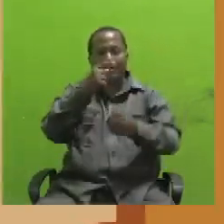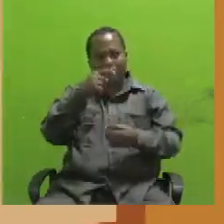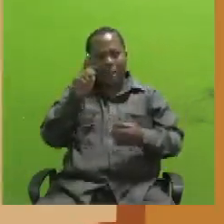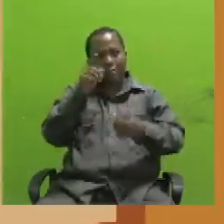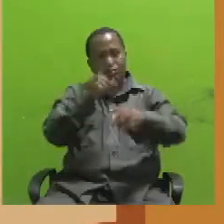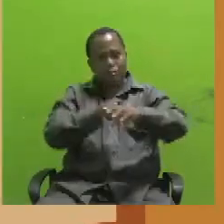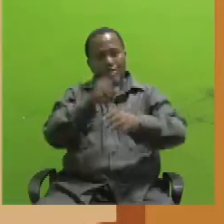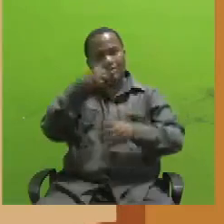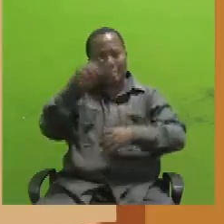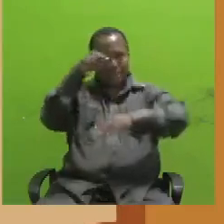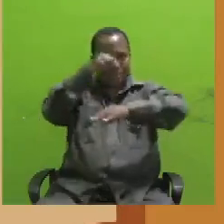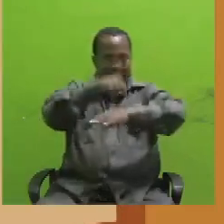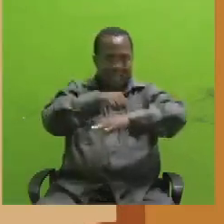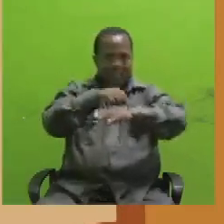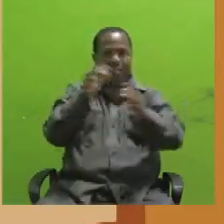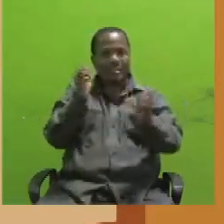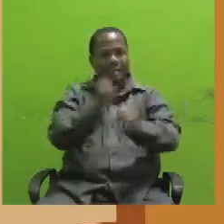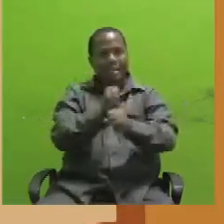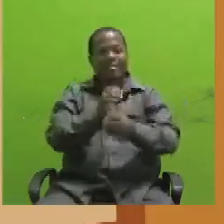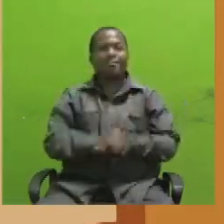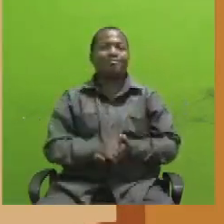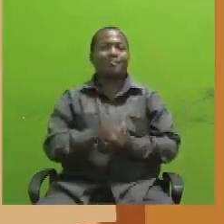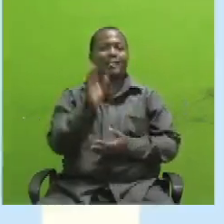tock, tick tock.